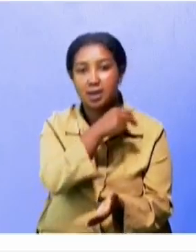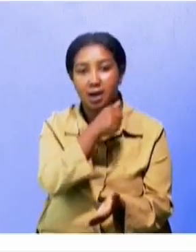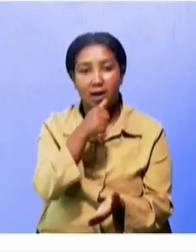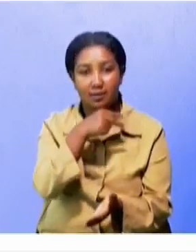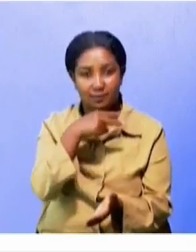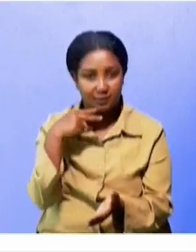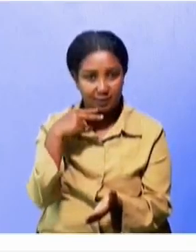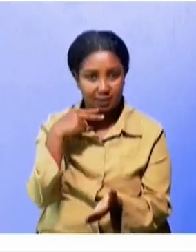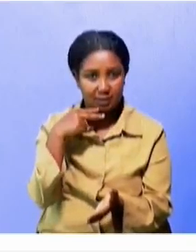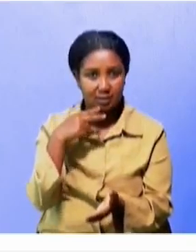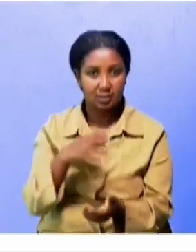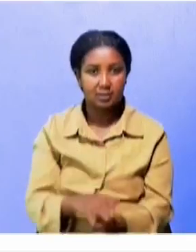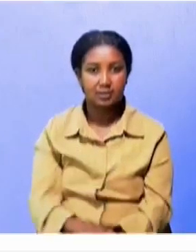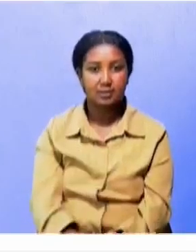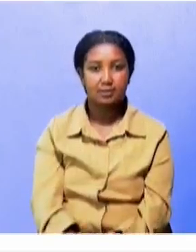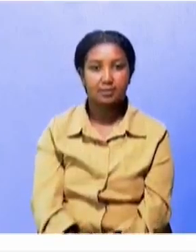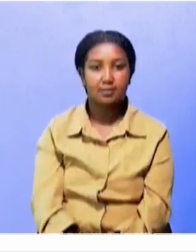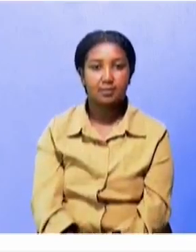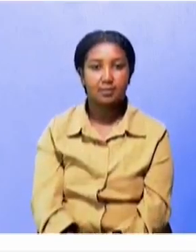adverbs